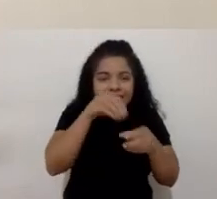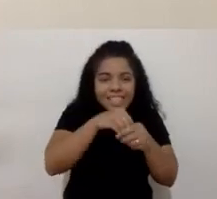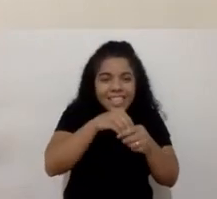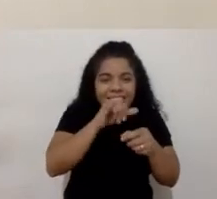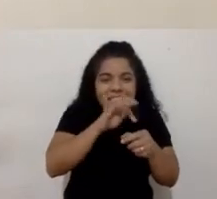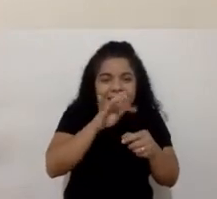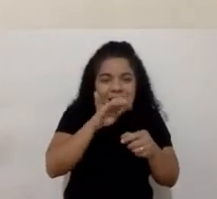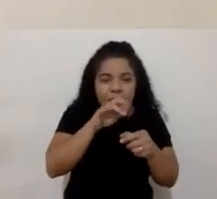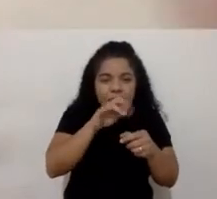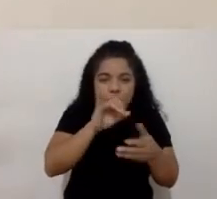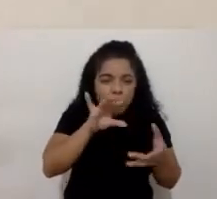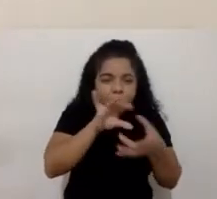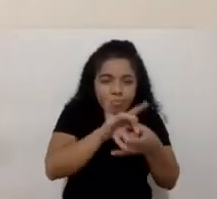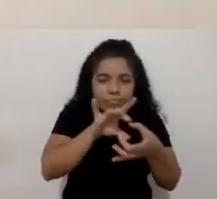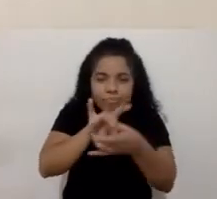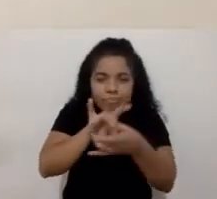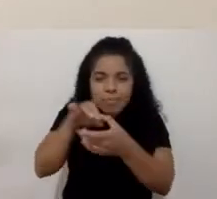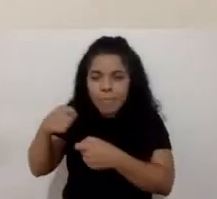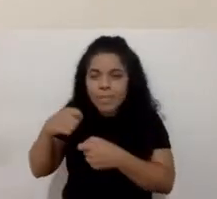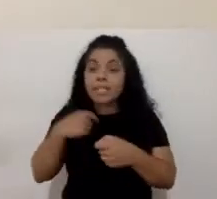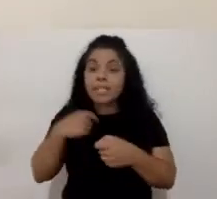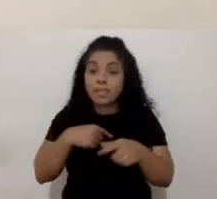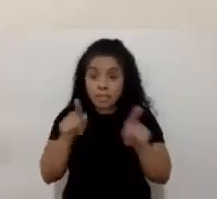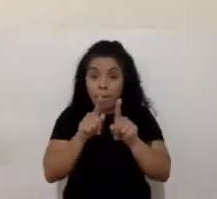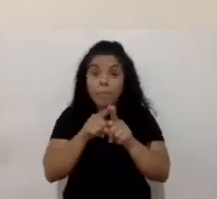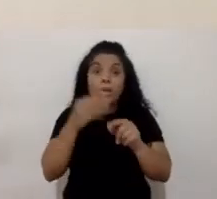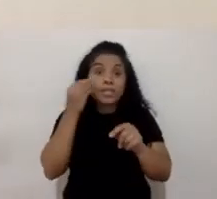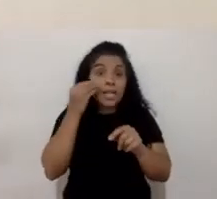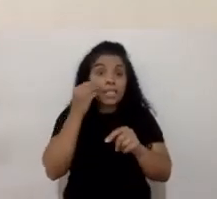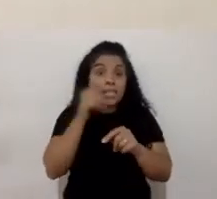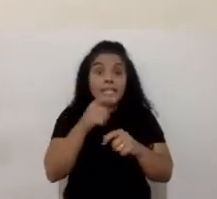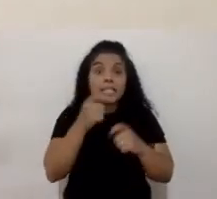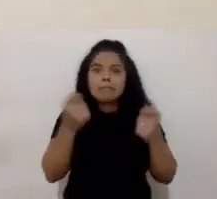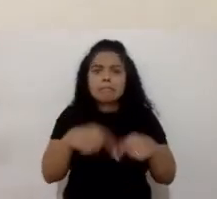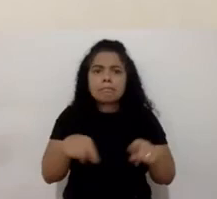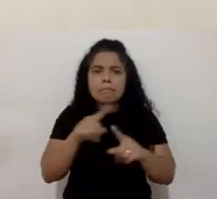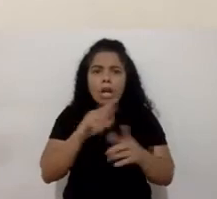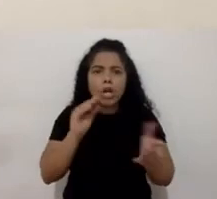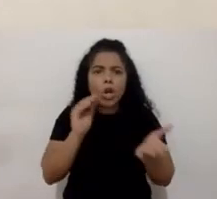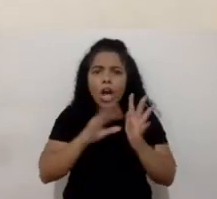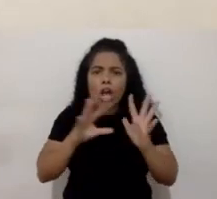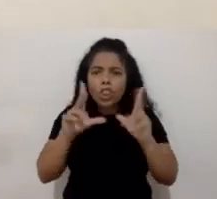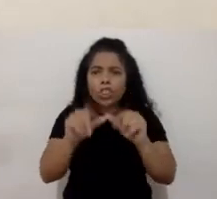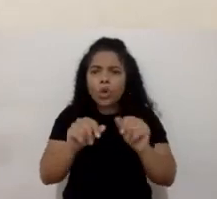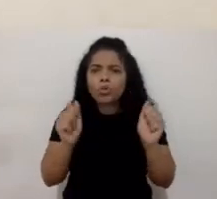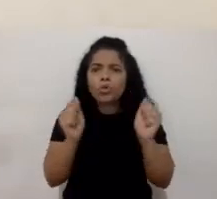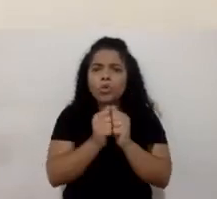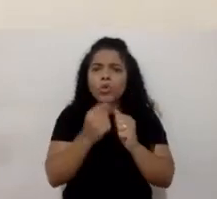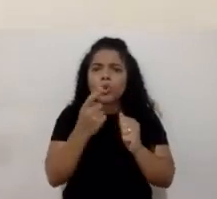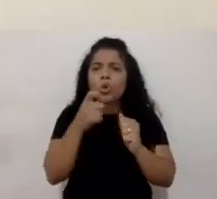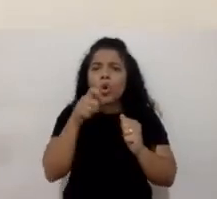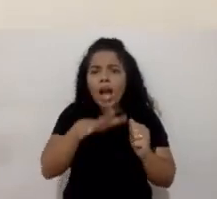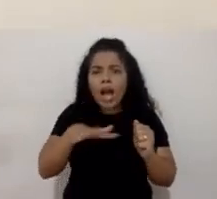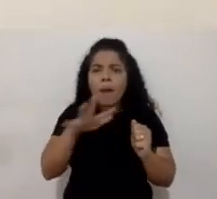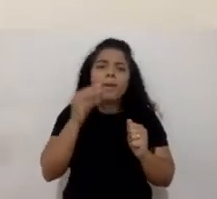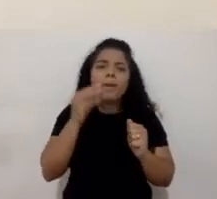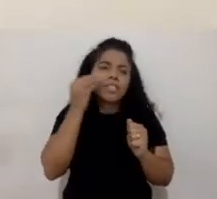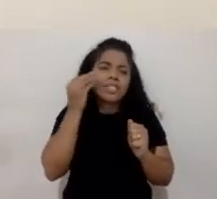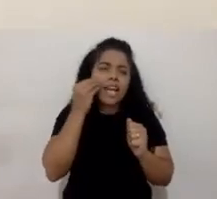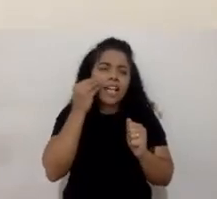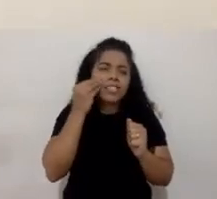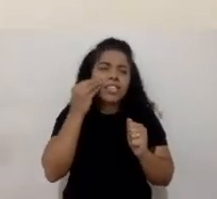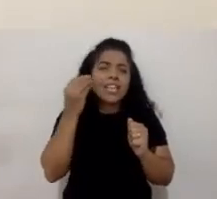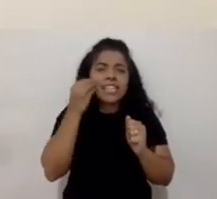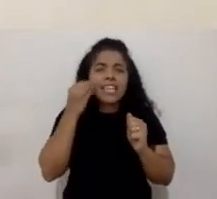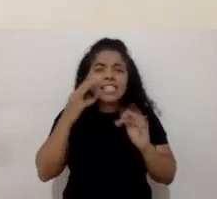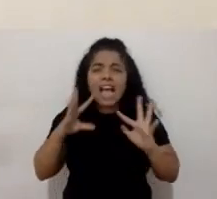having to put everything together in one massive staging environment and test them all in one go. And there are also things about, there's a